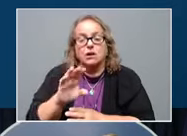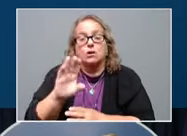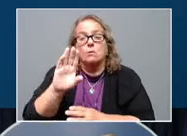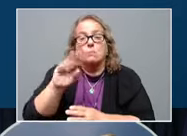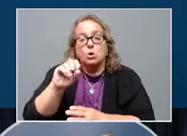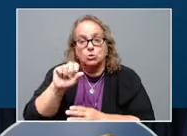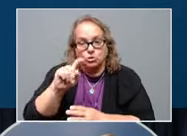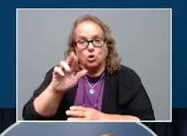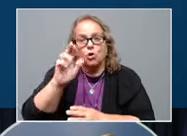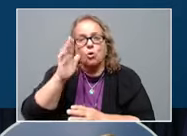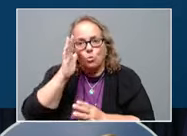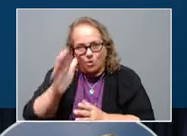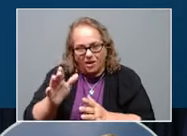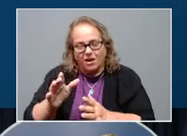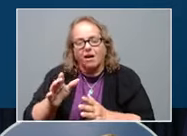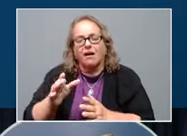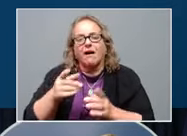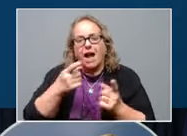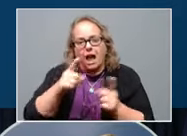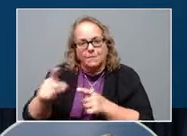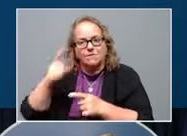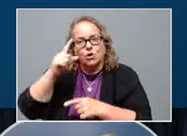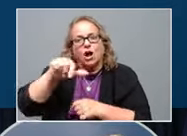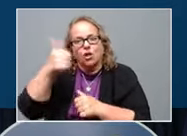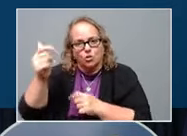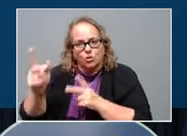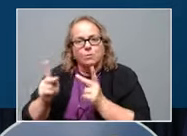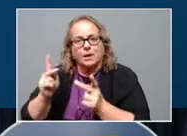we have enough